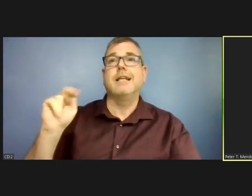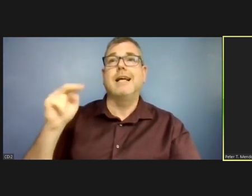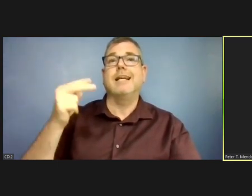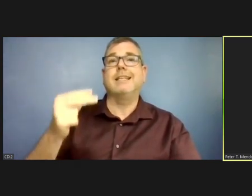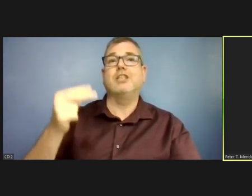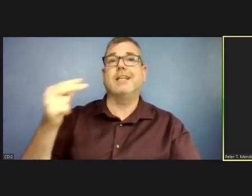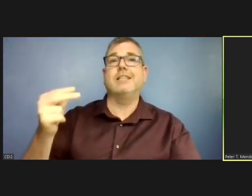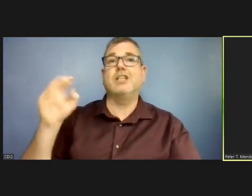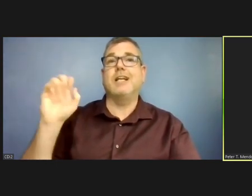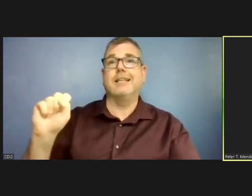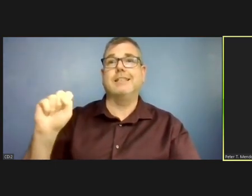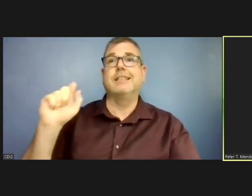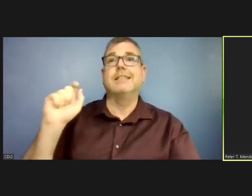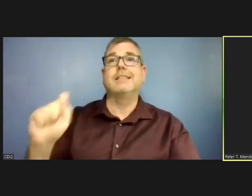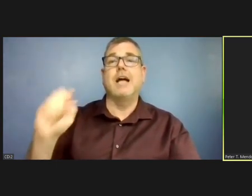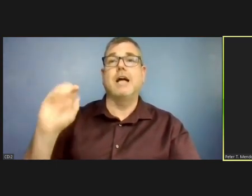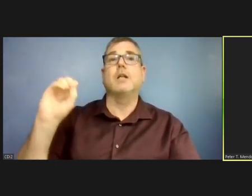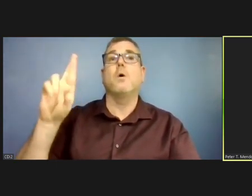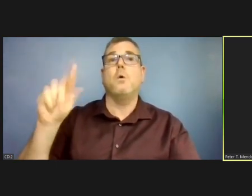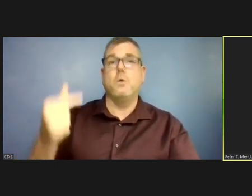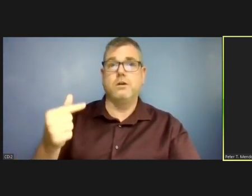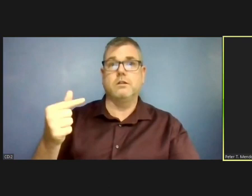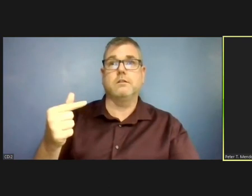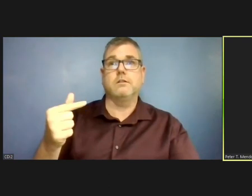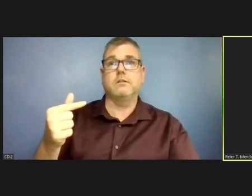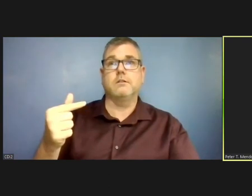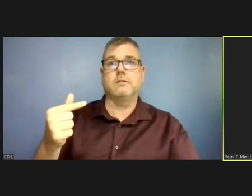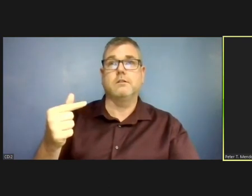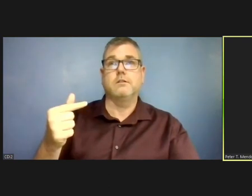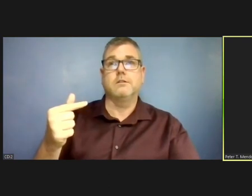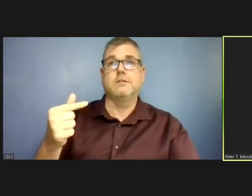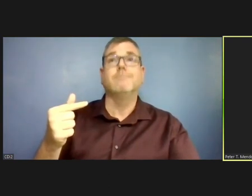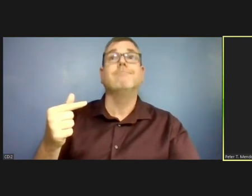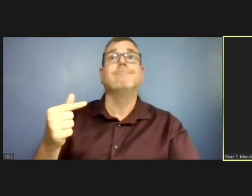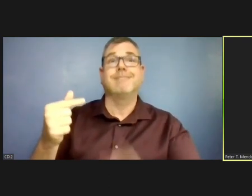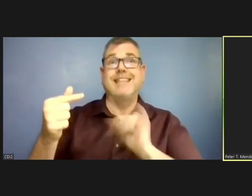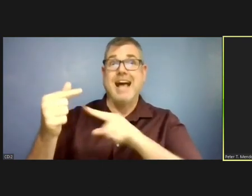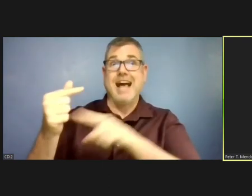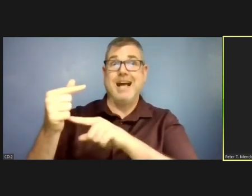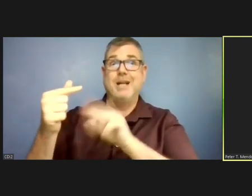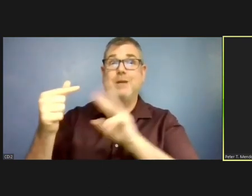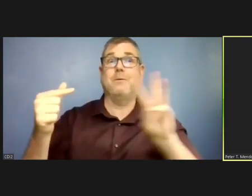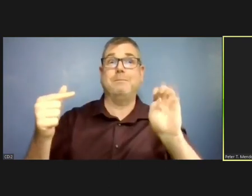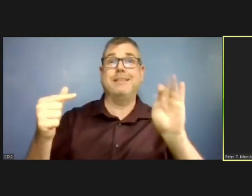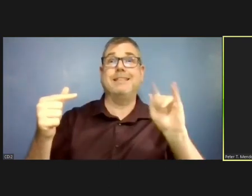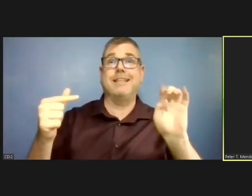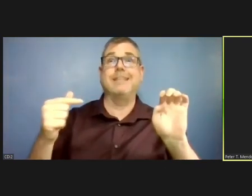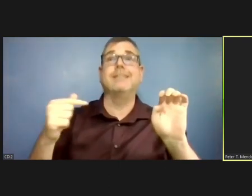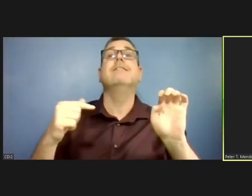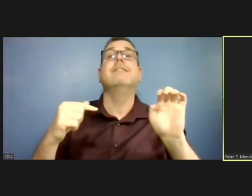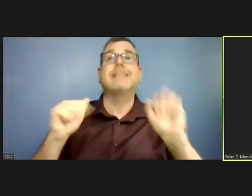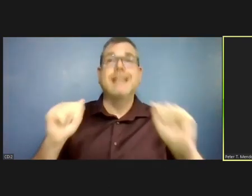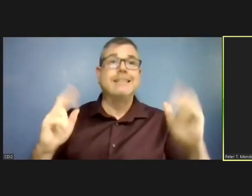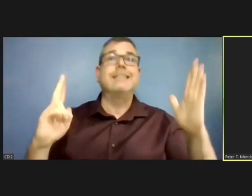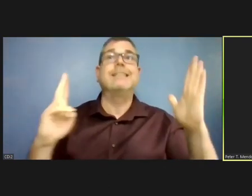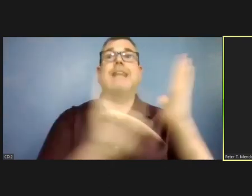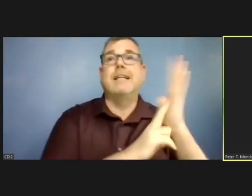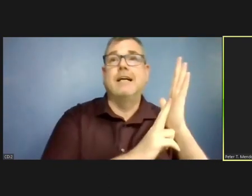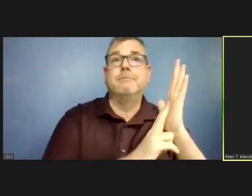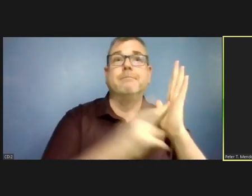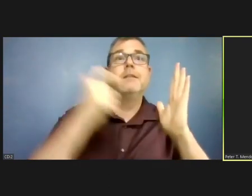coronavirus.marinhhs.org. And on that webpage, you can also receive our daily status updates, which